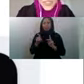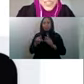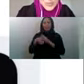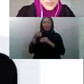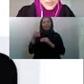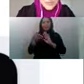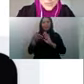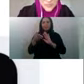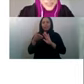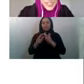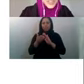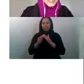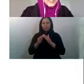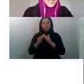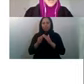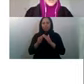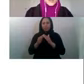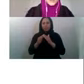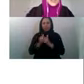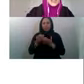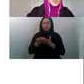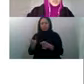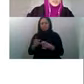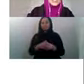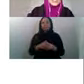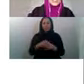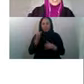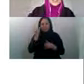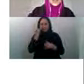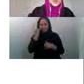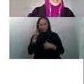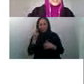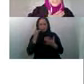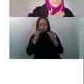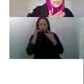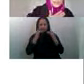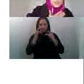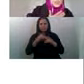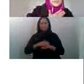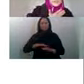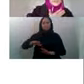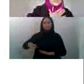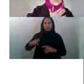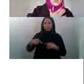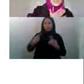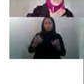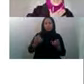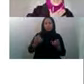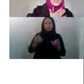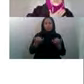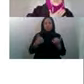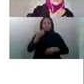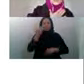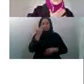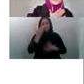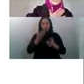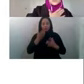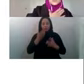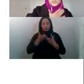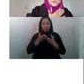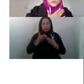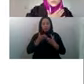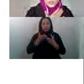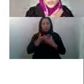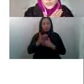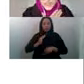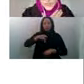grants. In fact, so far today, at least that I'm aware of through our platform, over 2 million has been